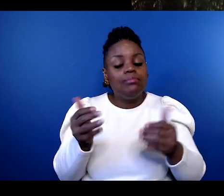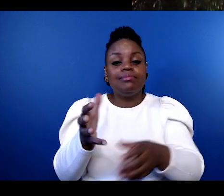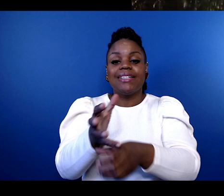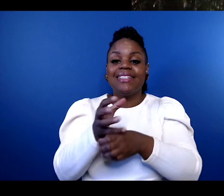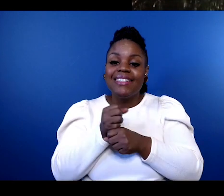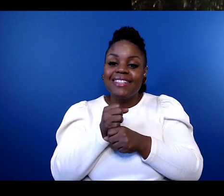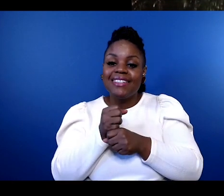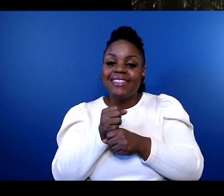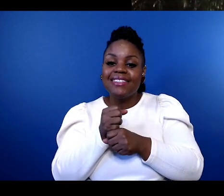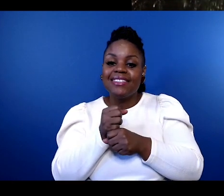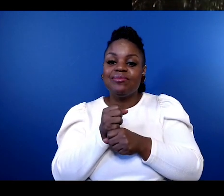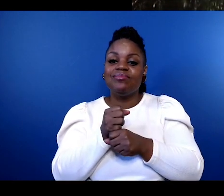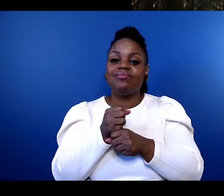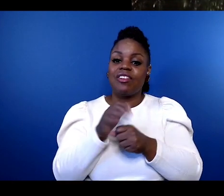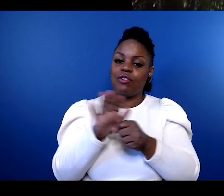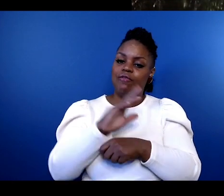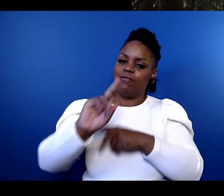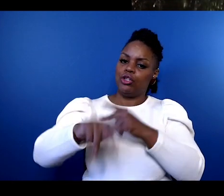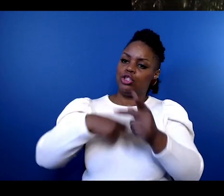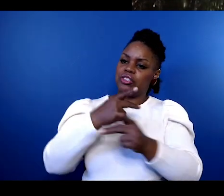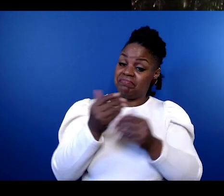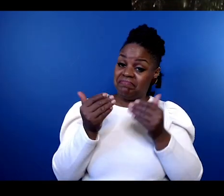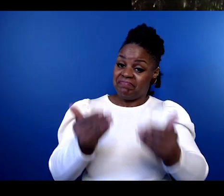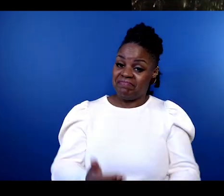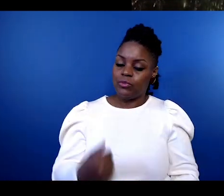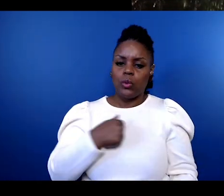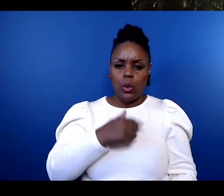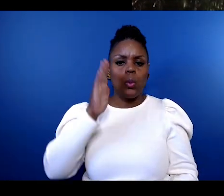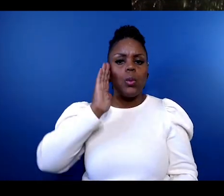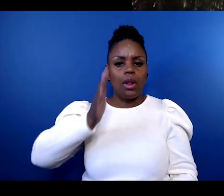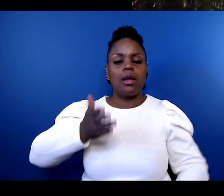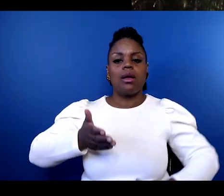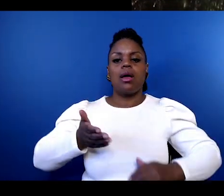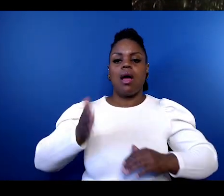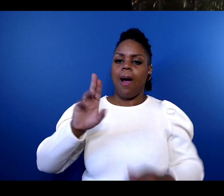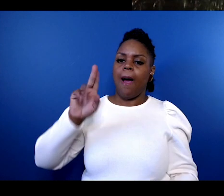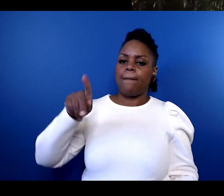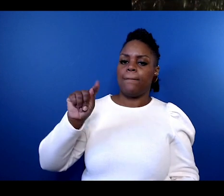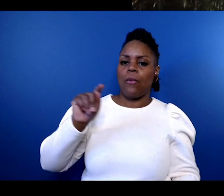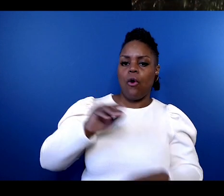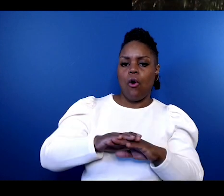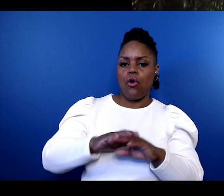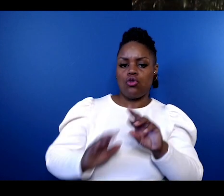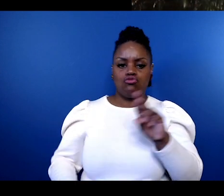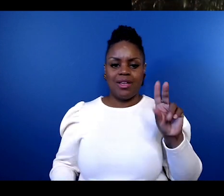grounded, we're just tracing the arm across the chest and sending that right arm up.